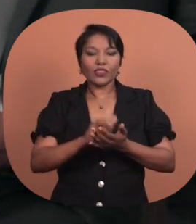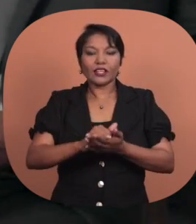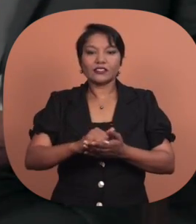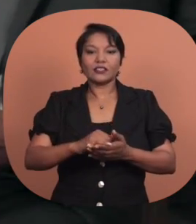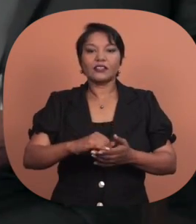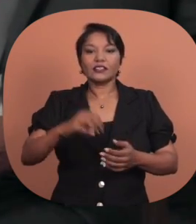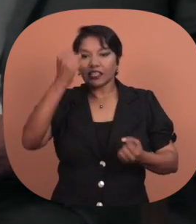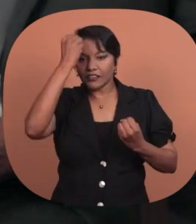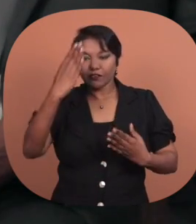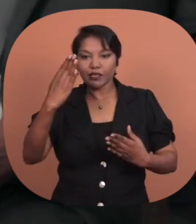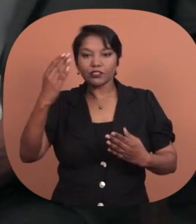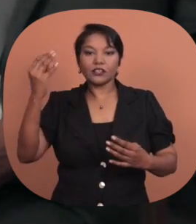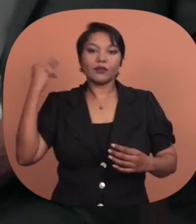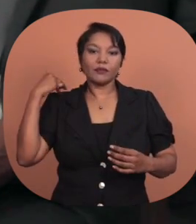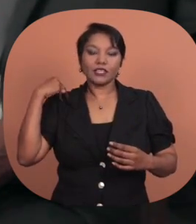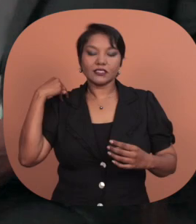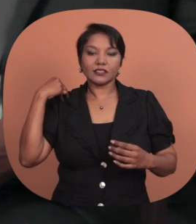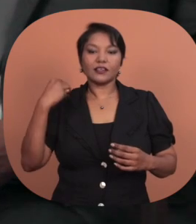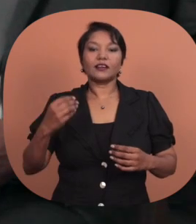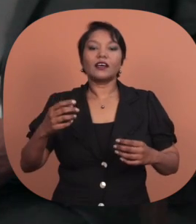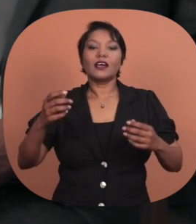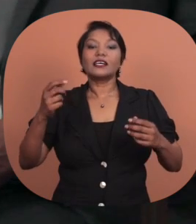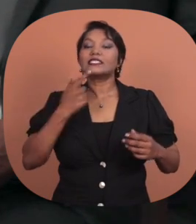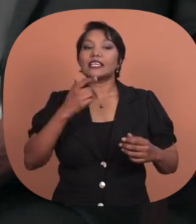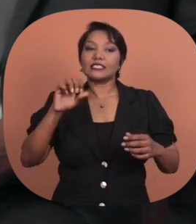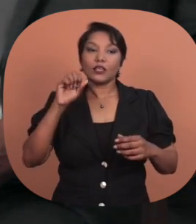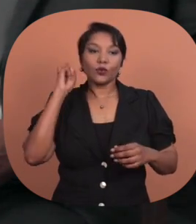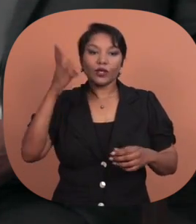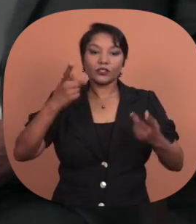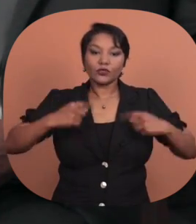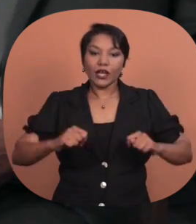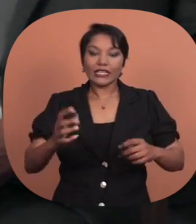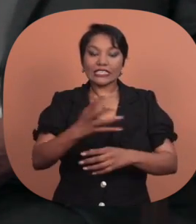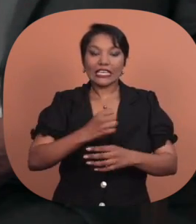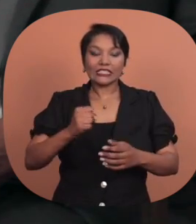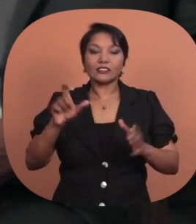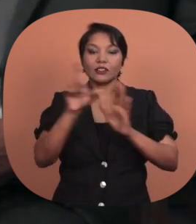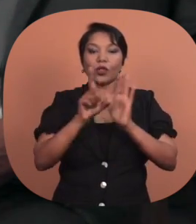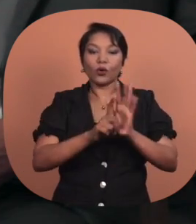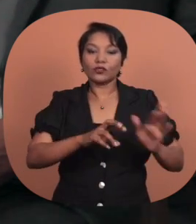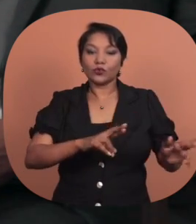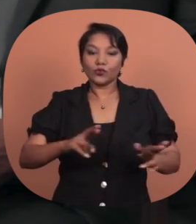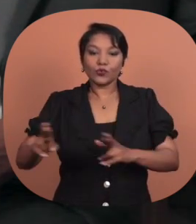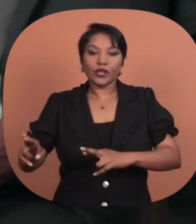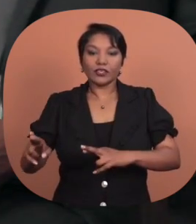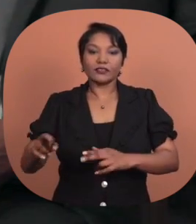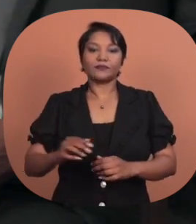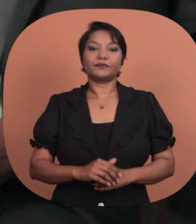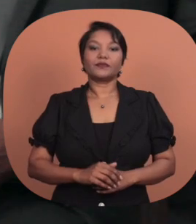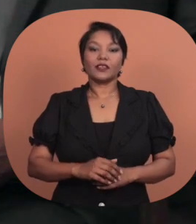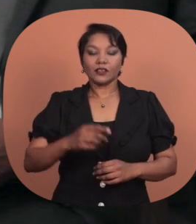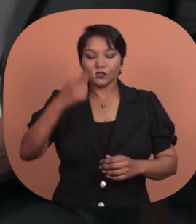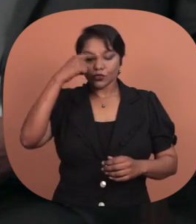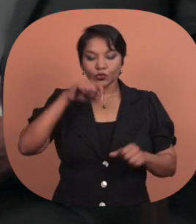that Minister Coffey has taken on it as his agenda to get a number of these pieces of legislation through. Things